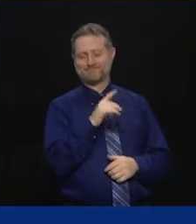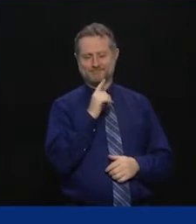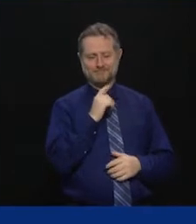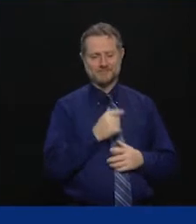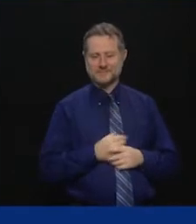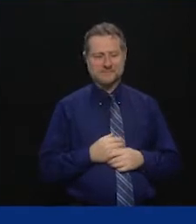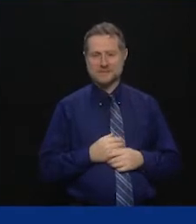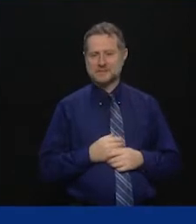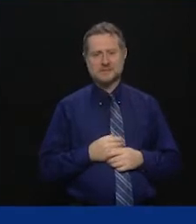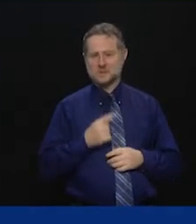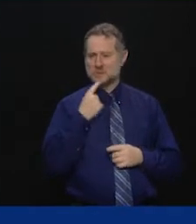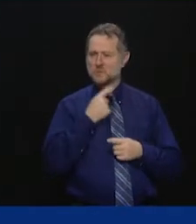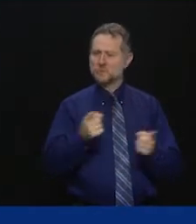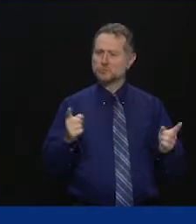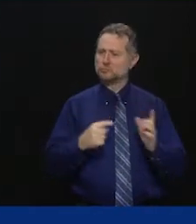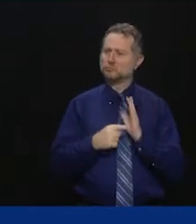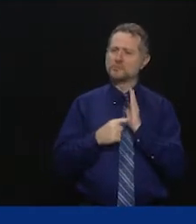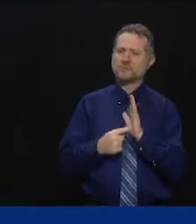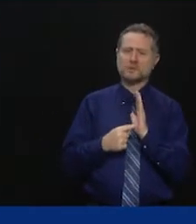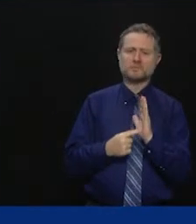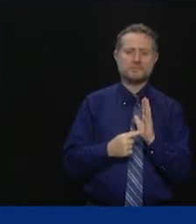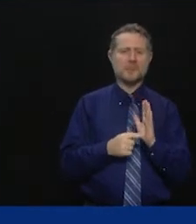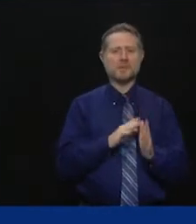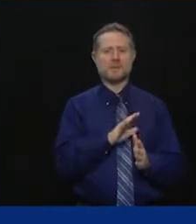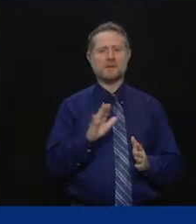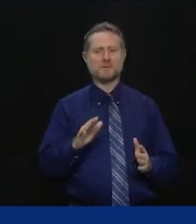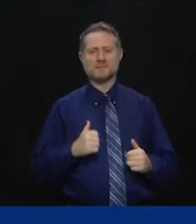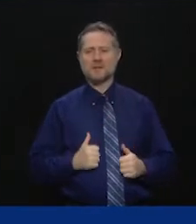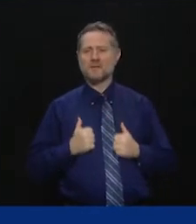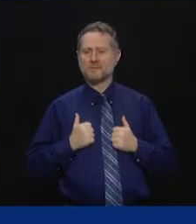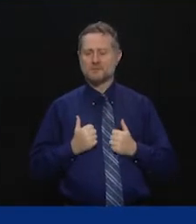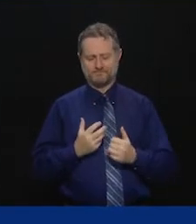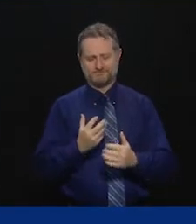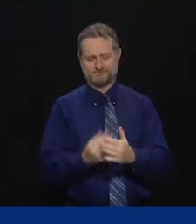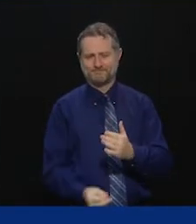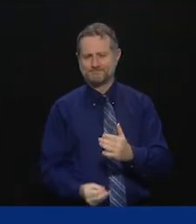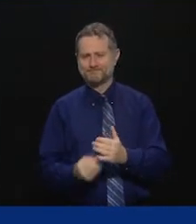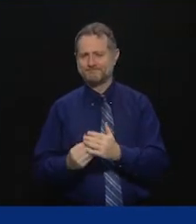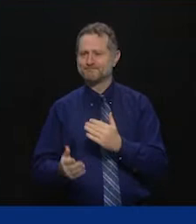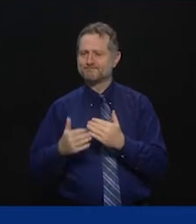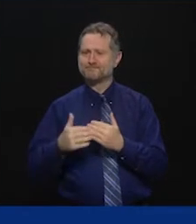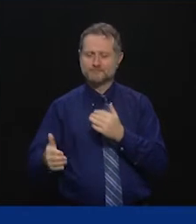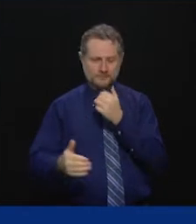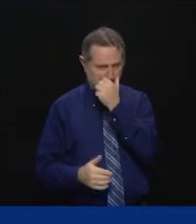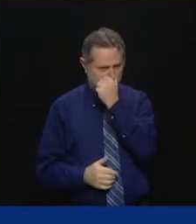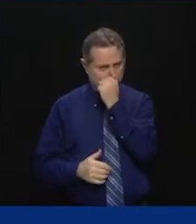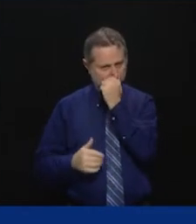this. They're the ones that we lost, the ones we love, and the